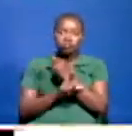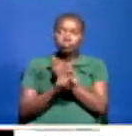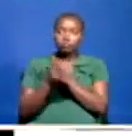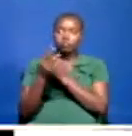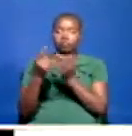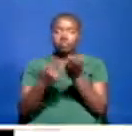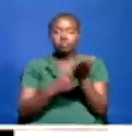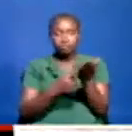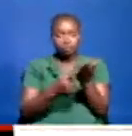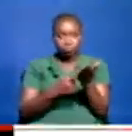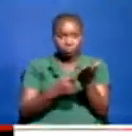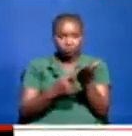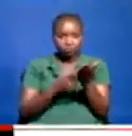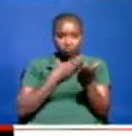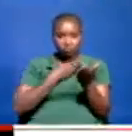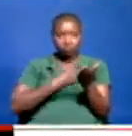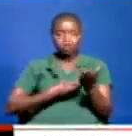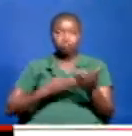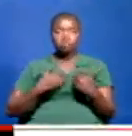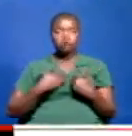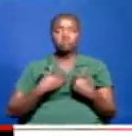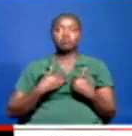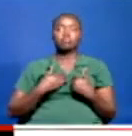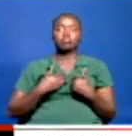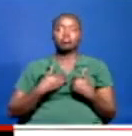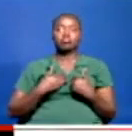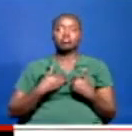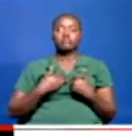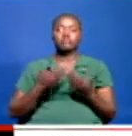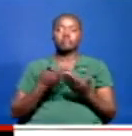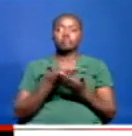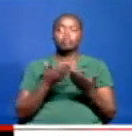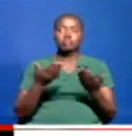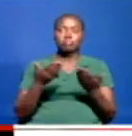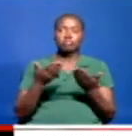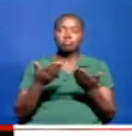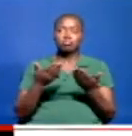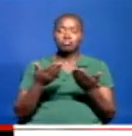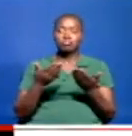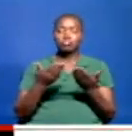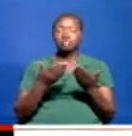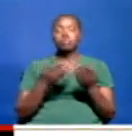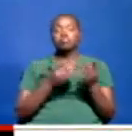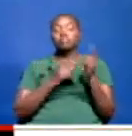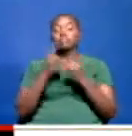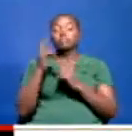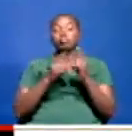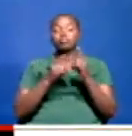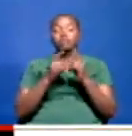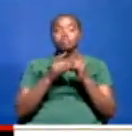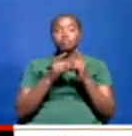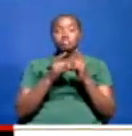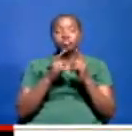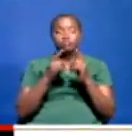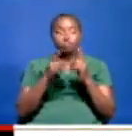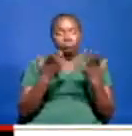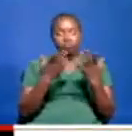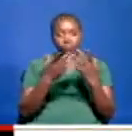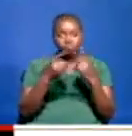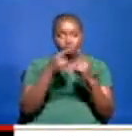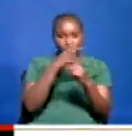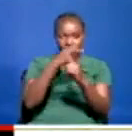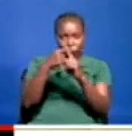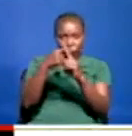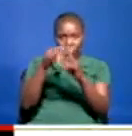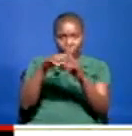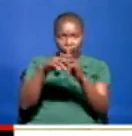medals. Mary Murio and Faith Ogalo, who are bronze winners, expressed their optimism in the games. Rajo yangu